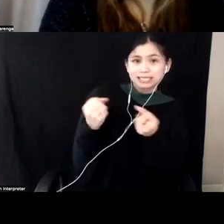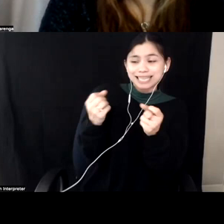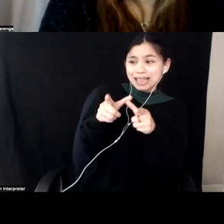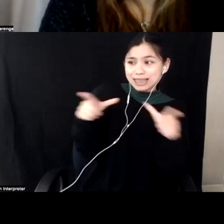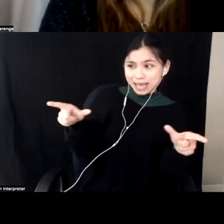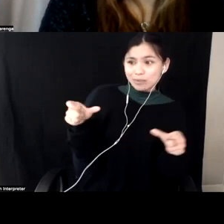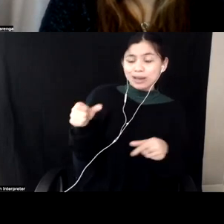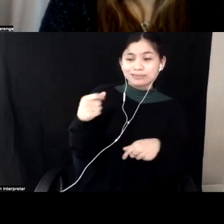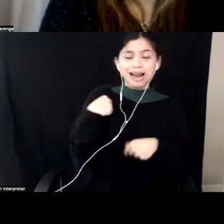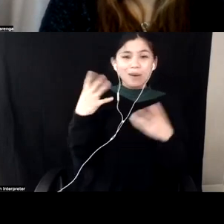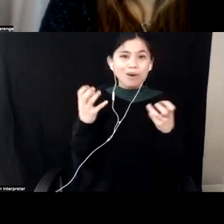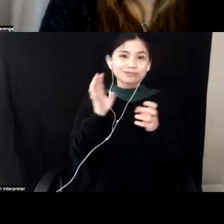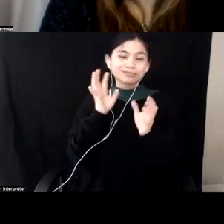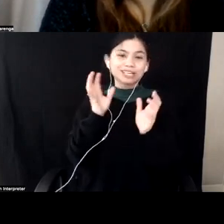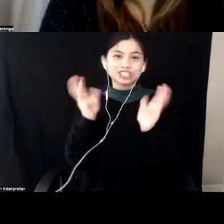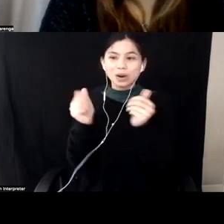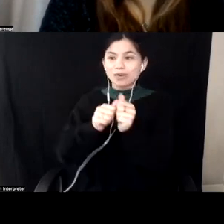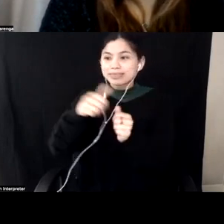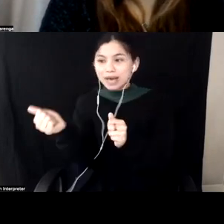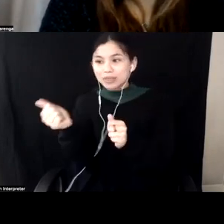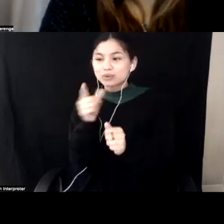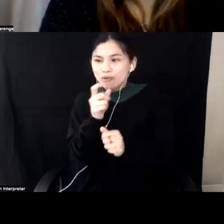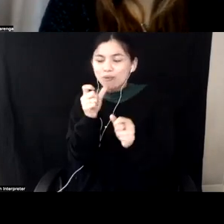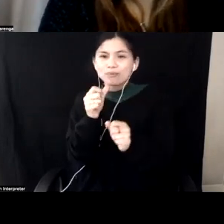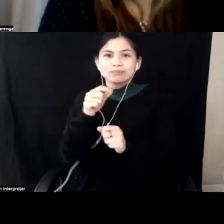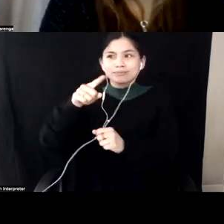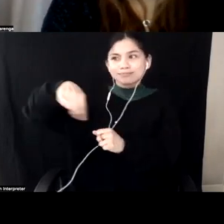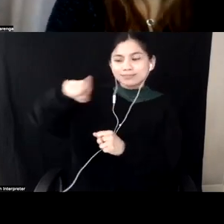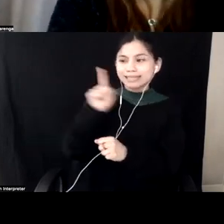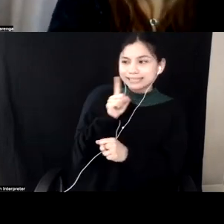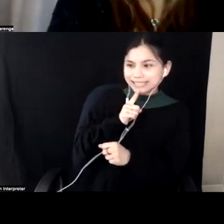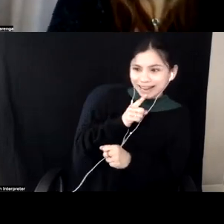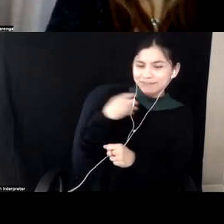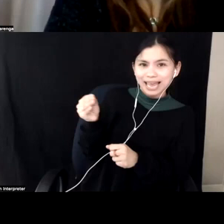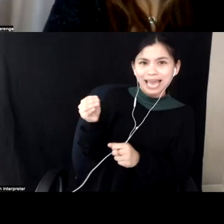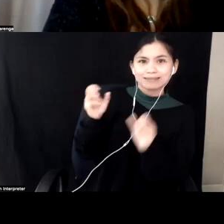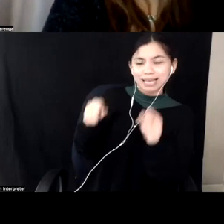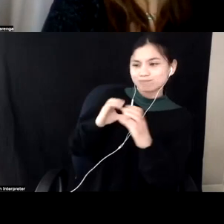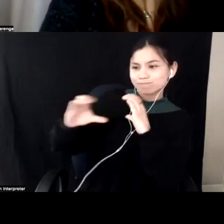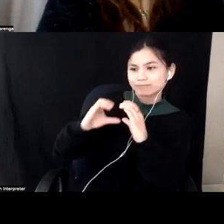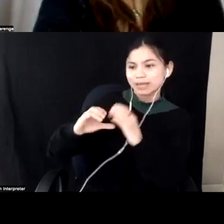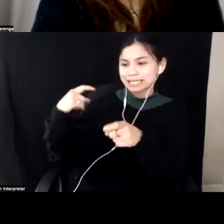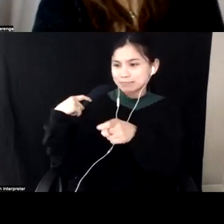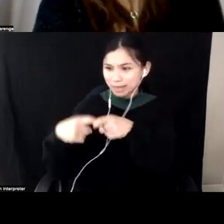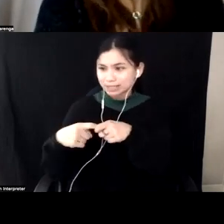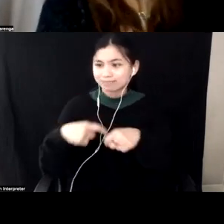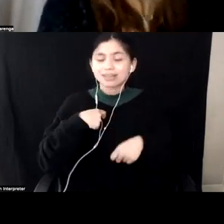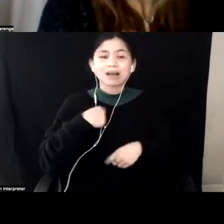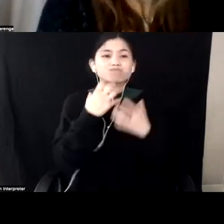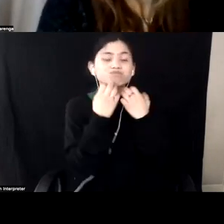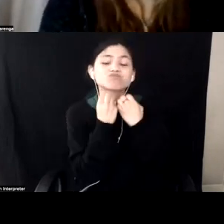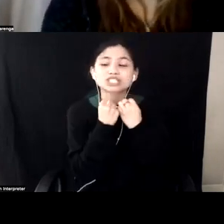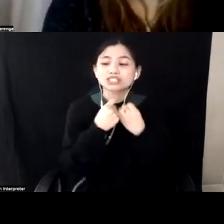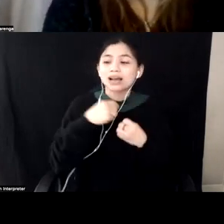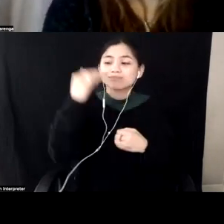being Latinx because I want to communicate with people with the same culture and language."